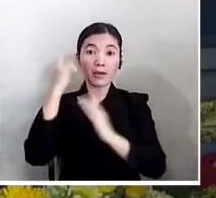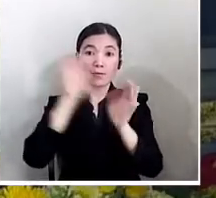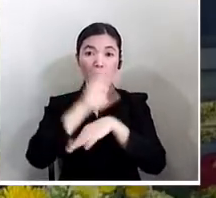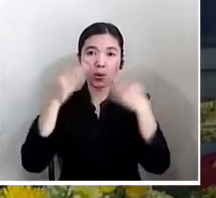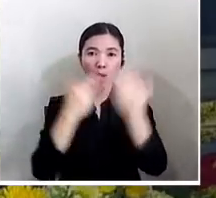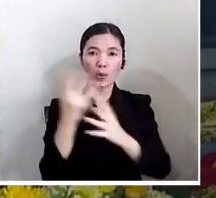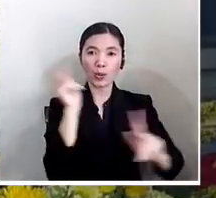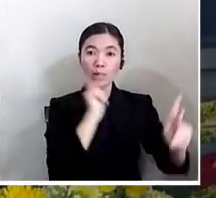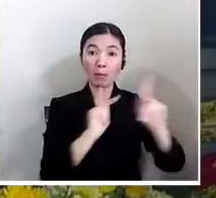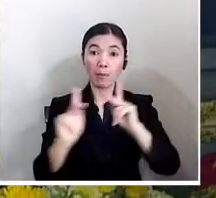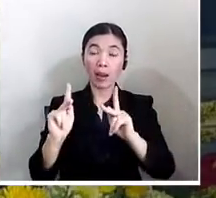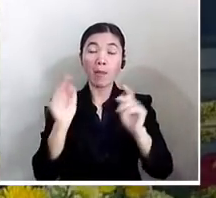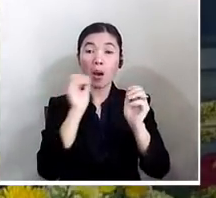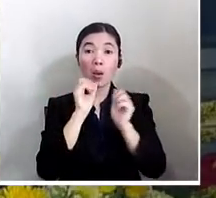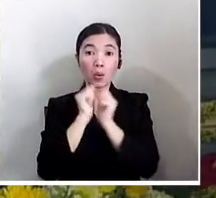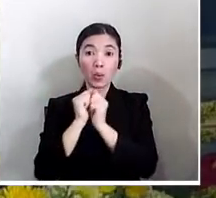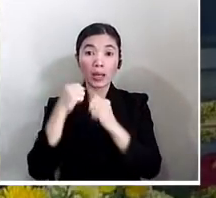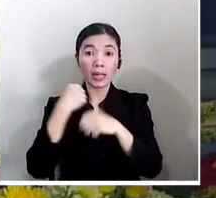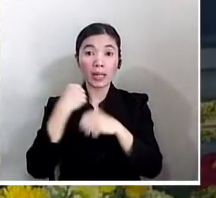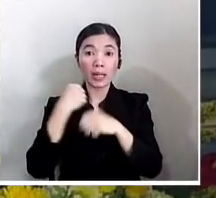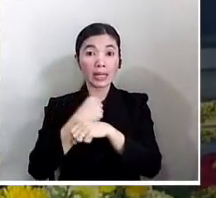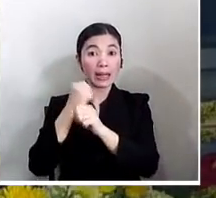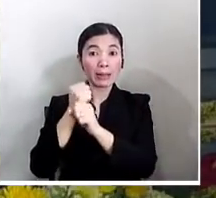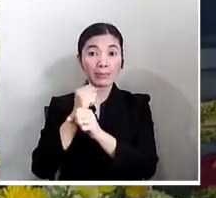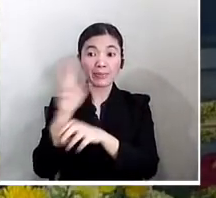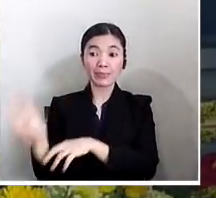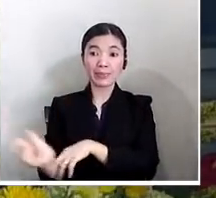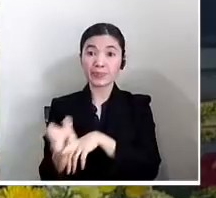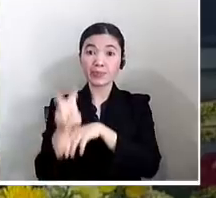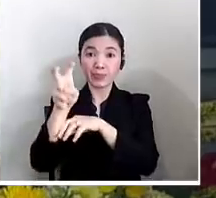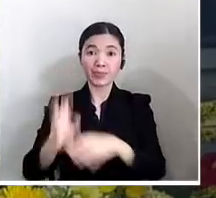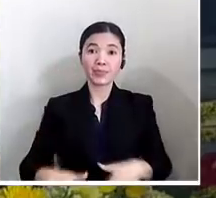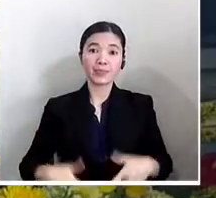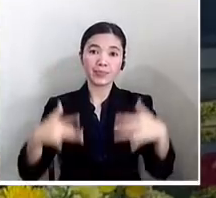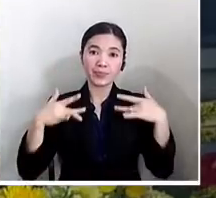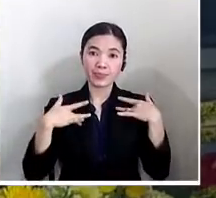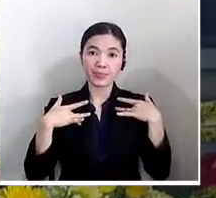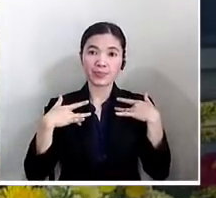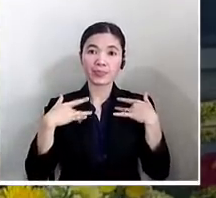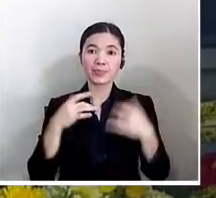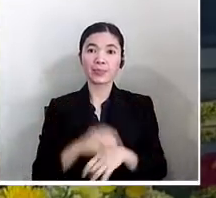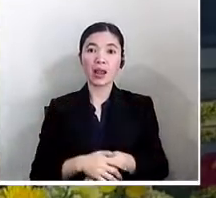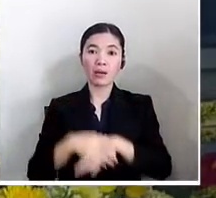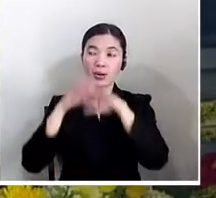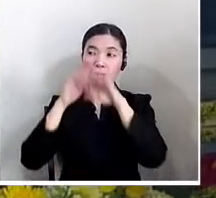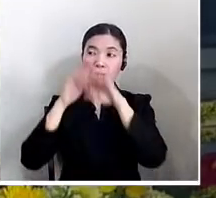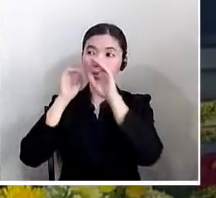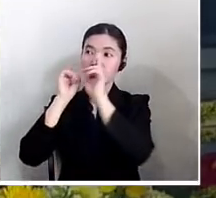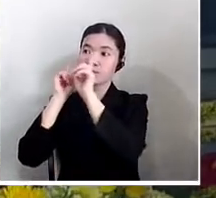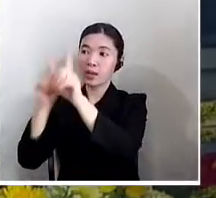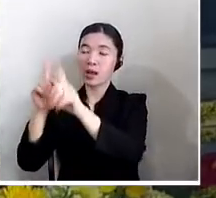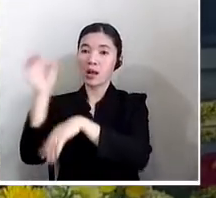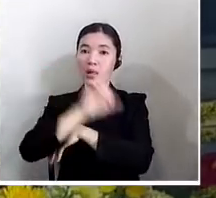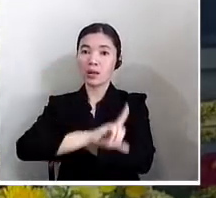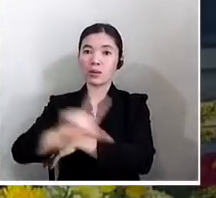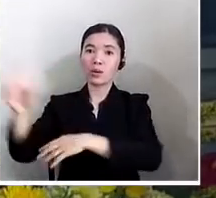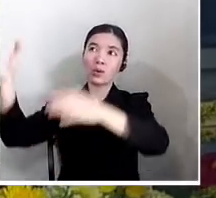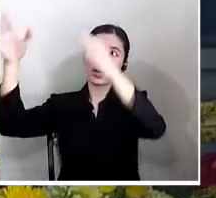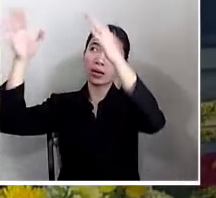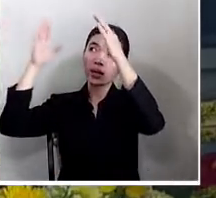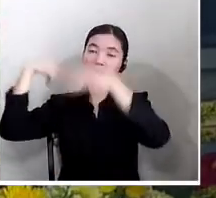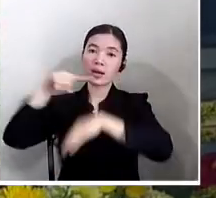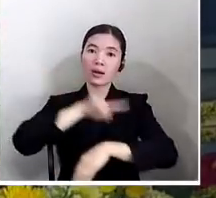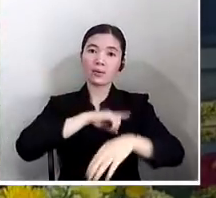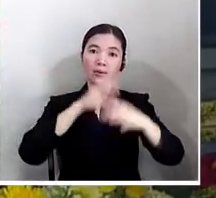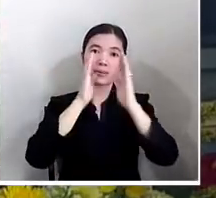whom we make the journey of life. Let our response be, Lord, hear our prayer.